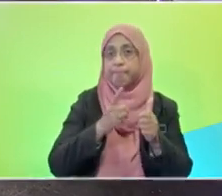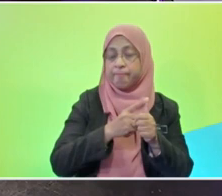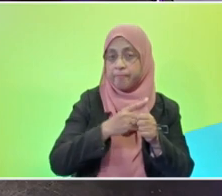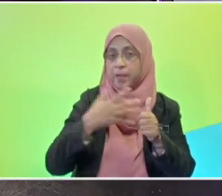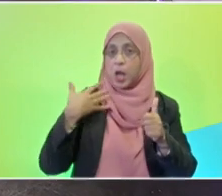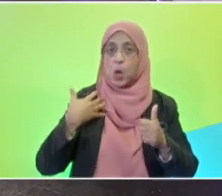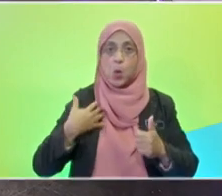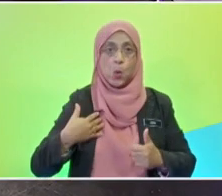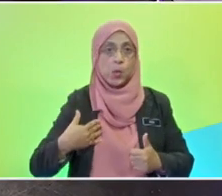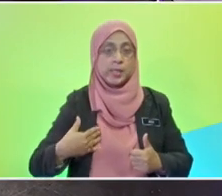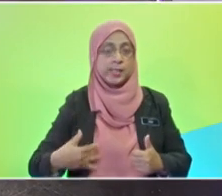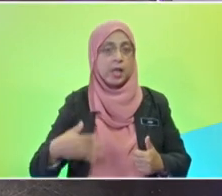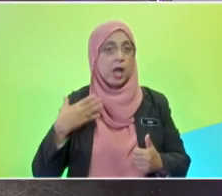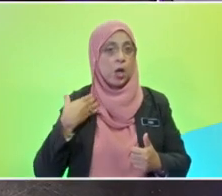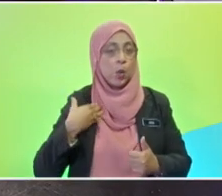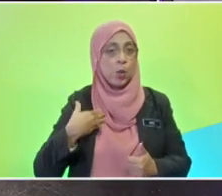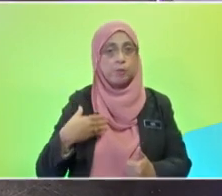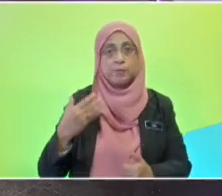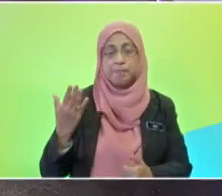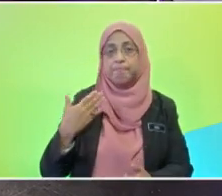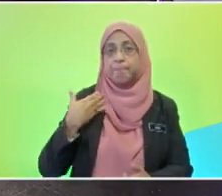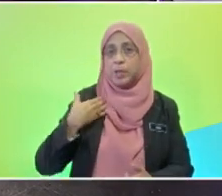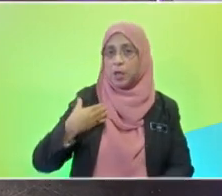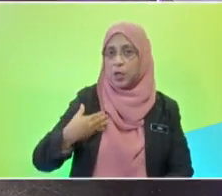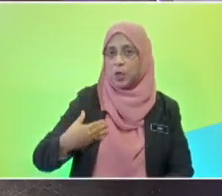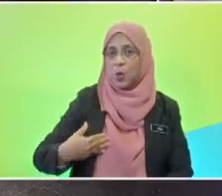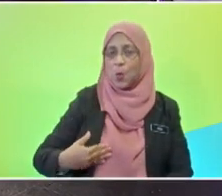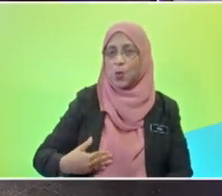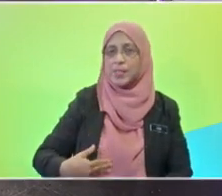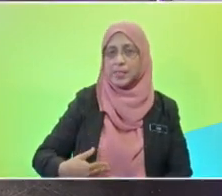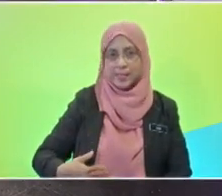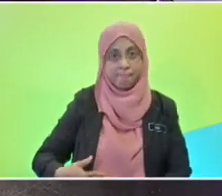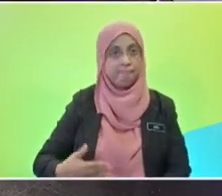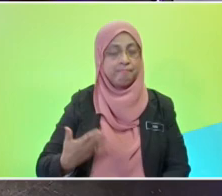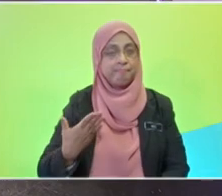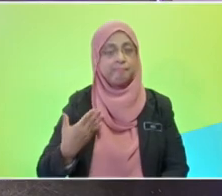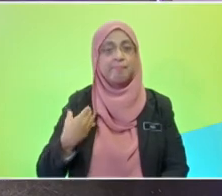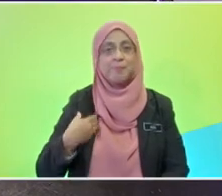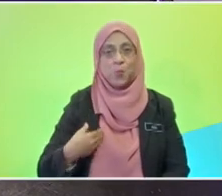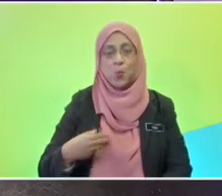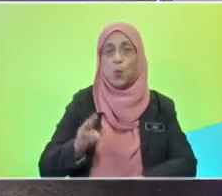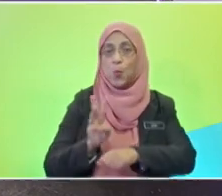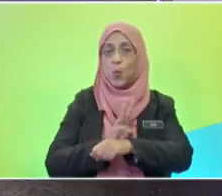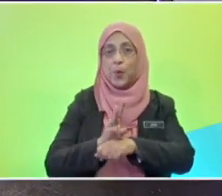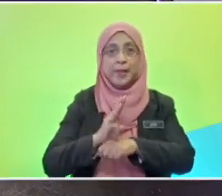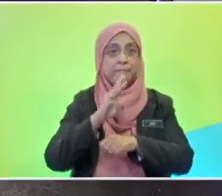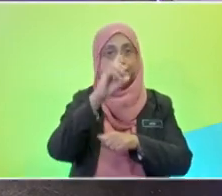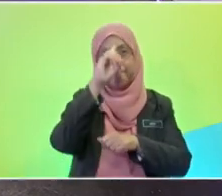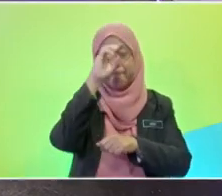clothes, okay? Okay, we have, during Deepavali, we have clothes worn by